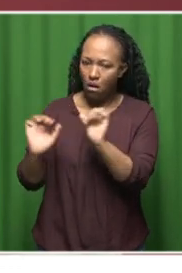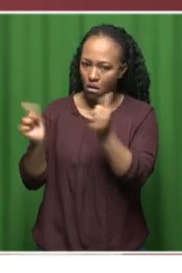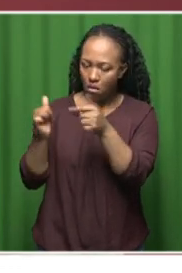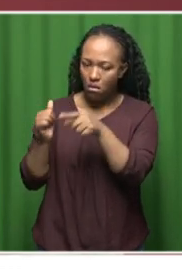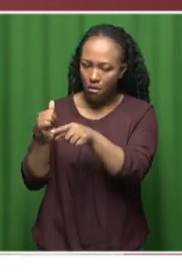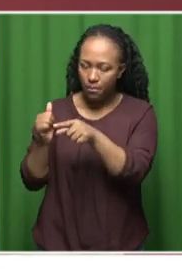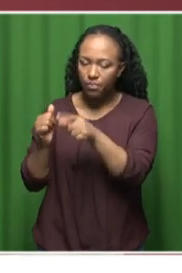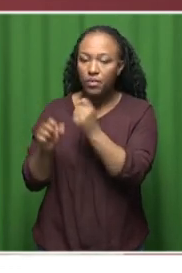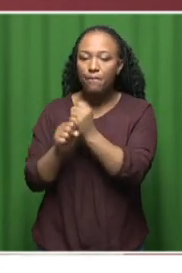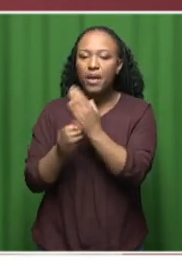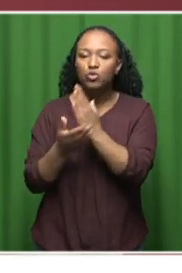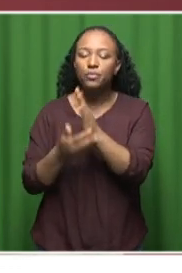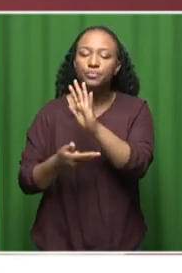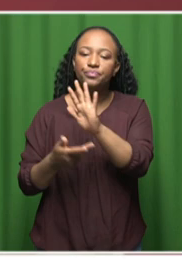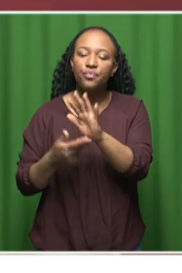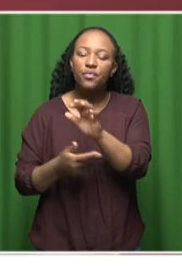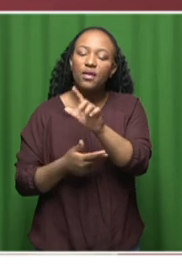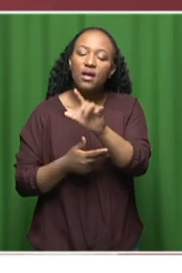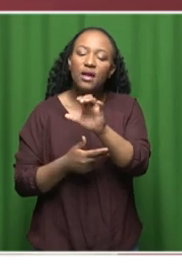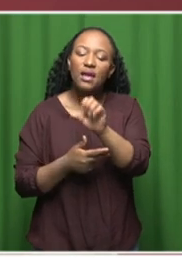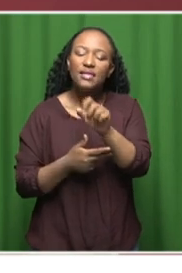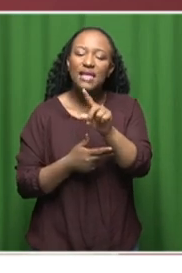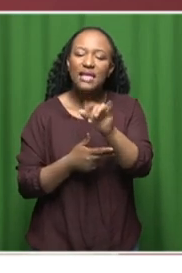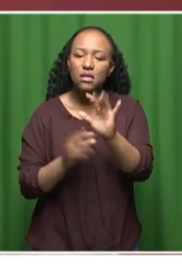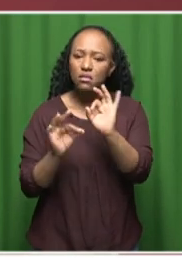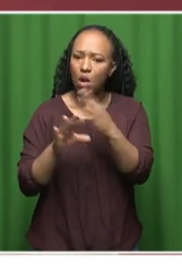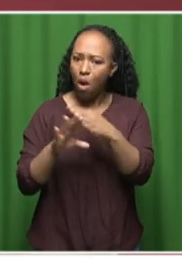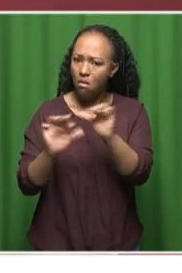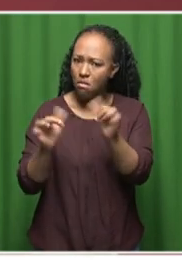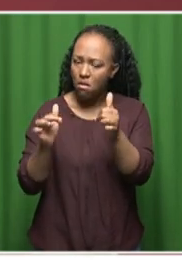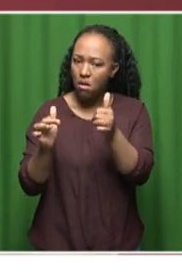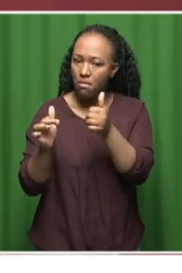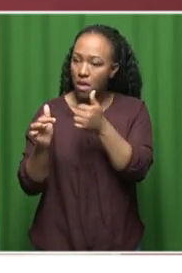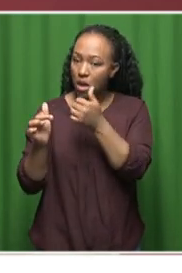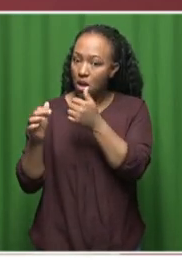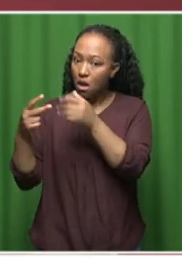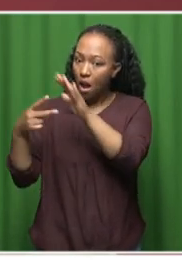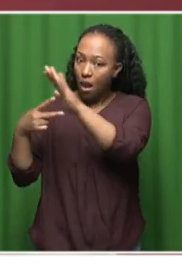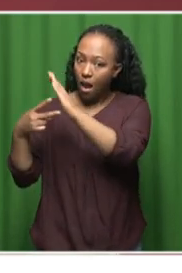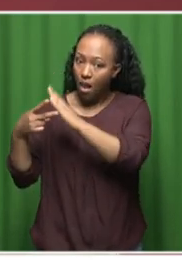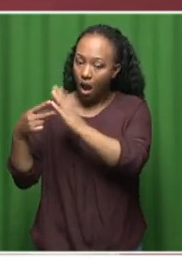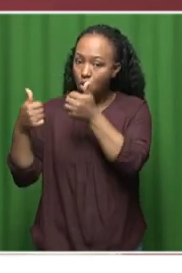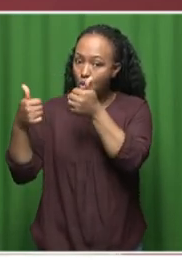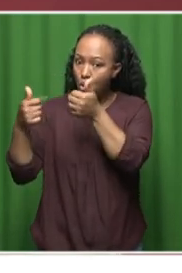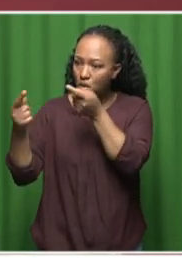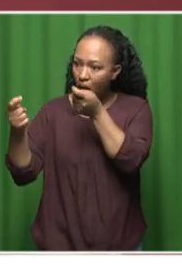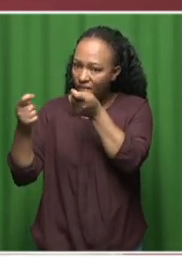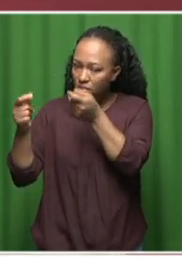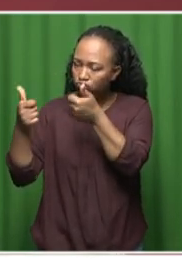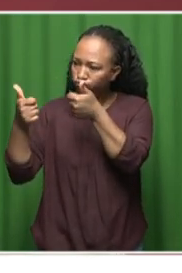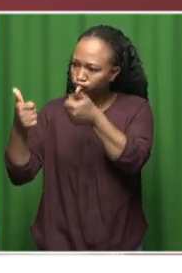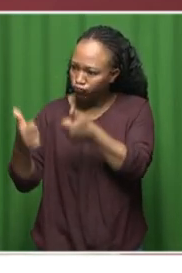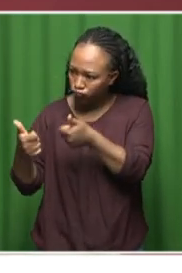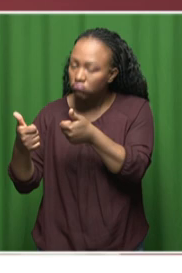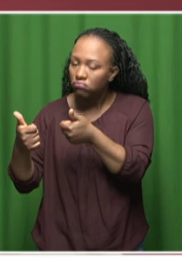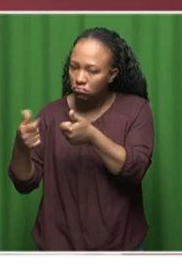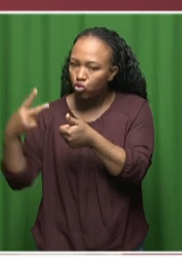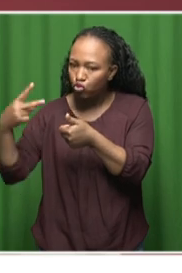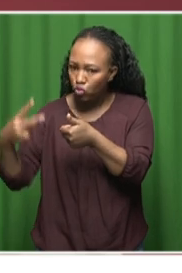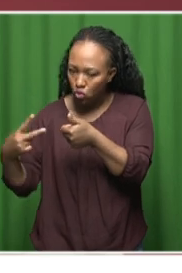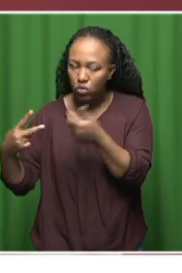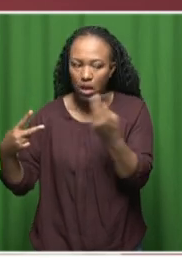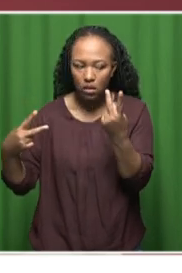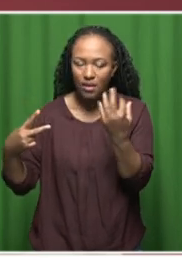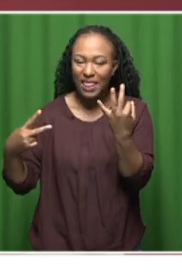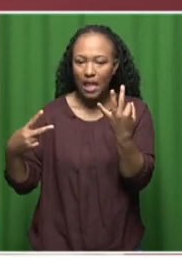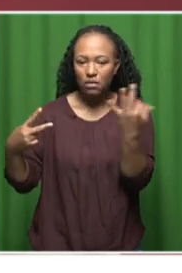sure Lesedi is working. When you have good governance in those two centers, then we can merge maybe. And possibly by that